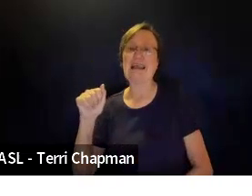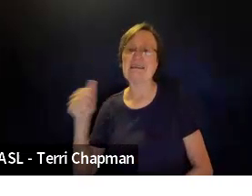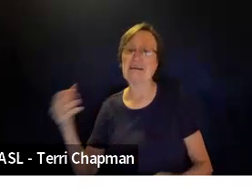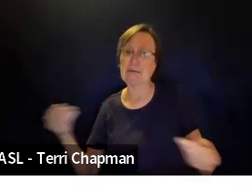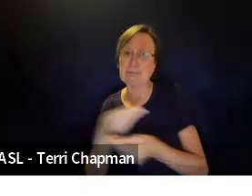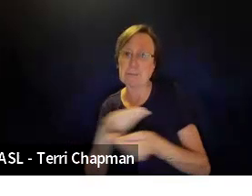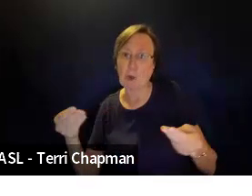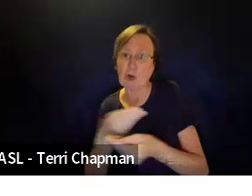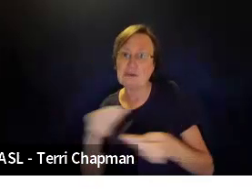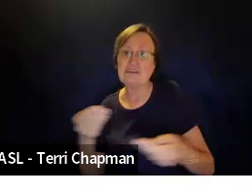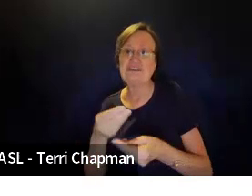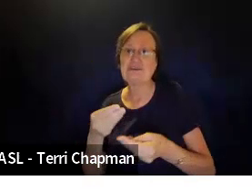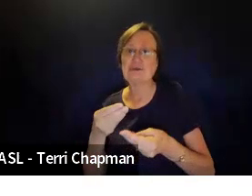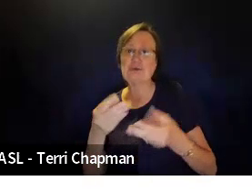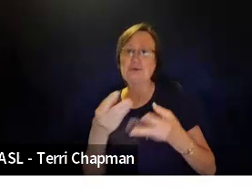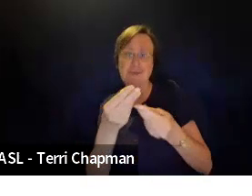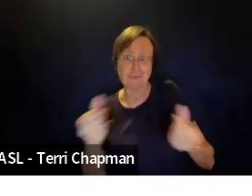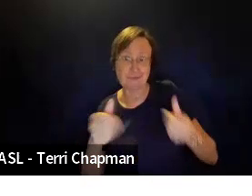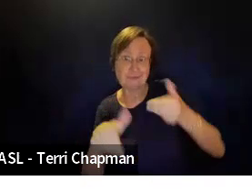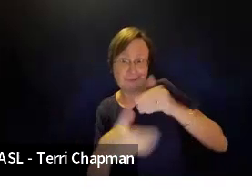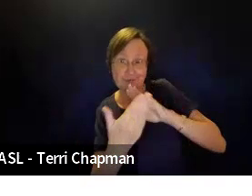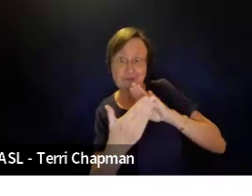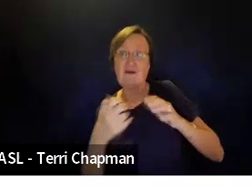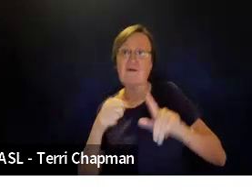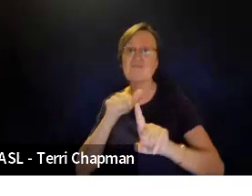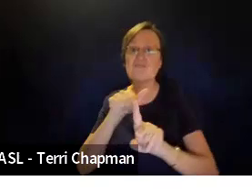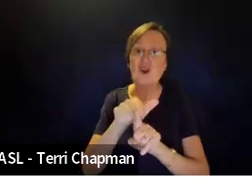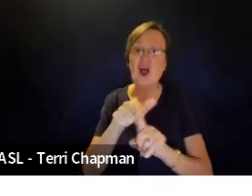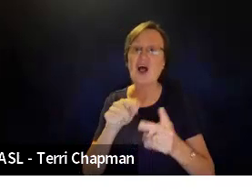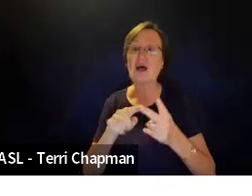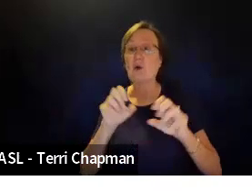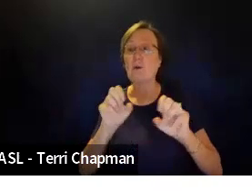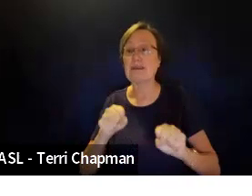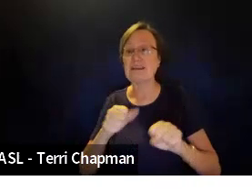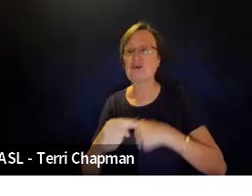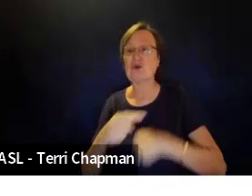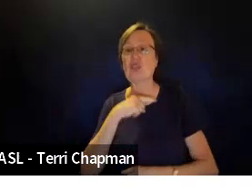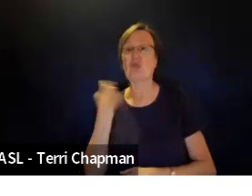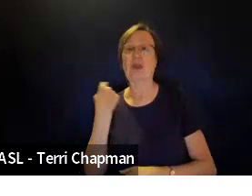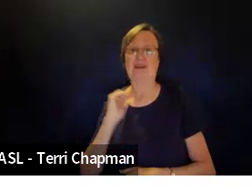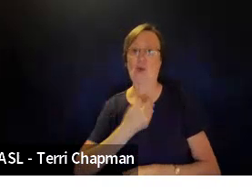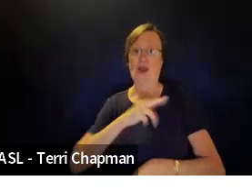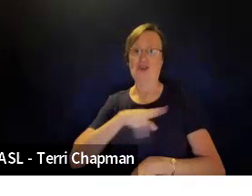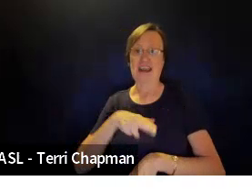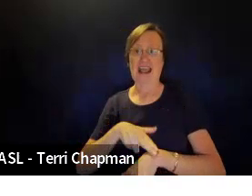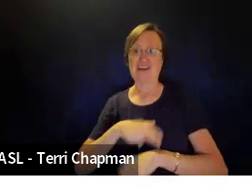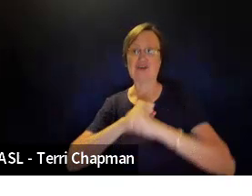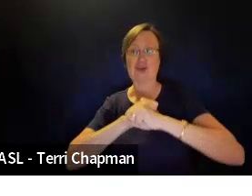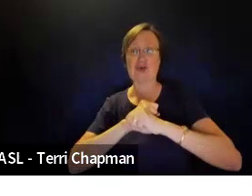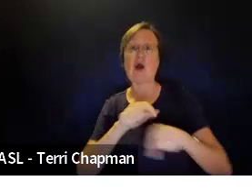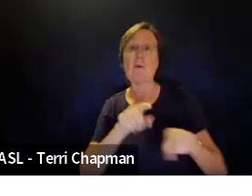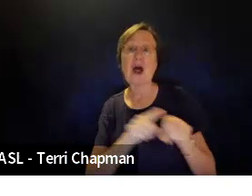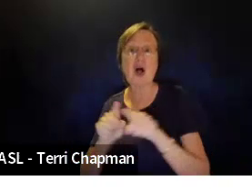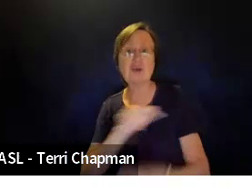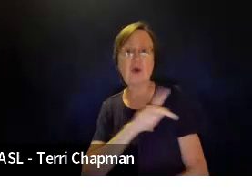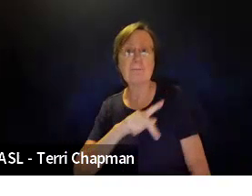or potential threats to our national security, but also to make sure that personal health data and